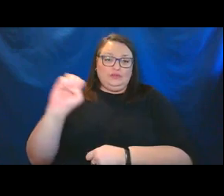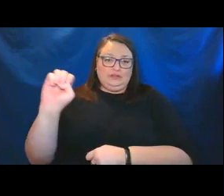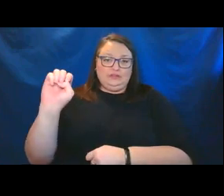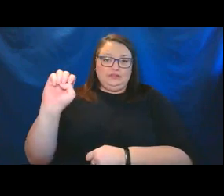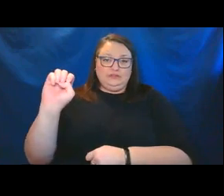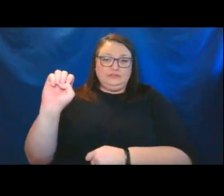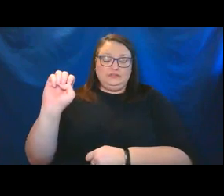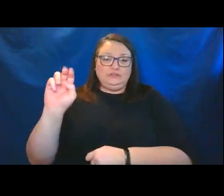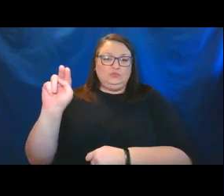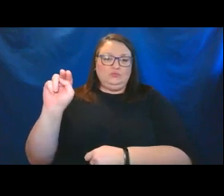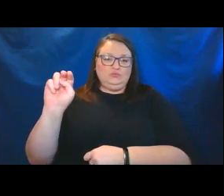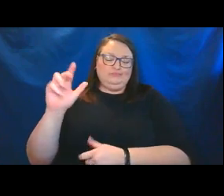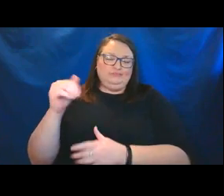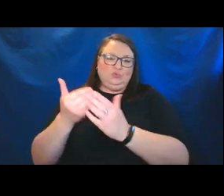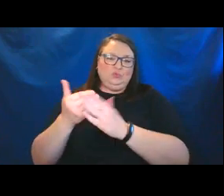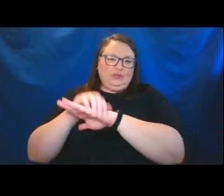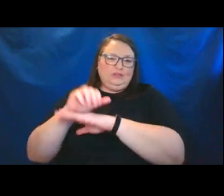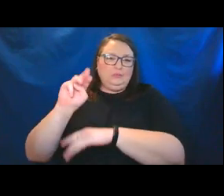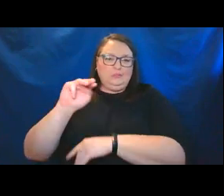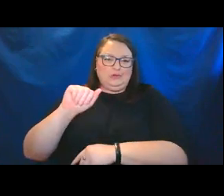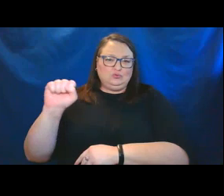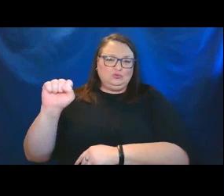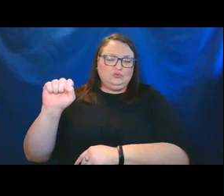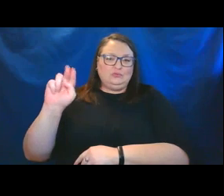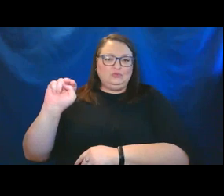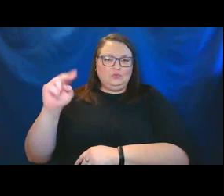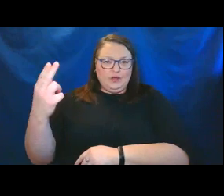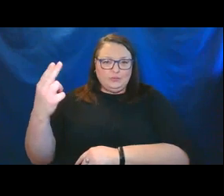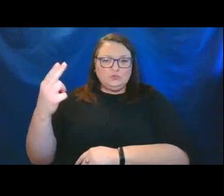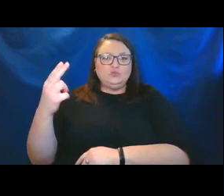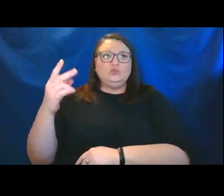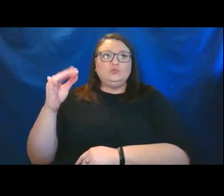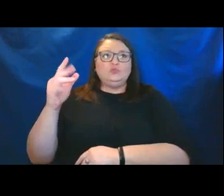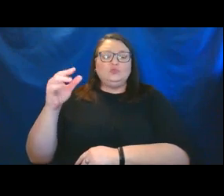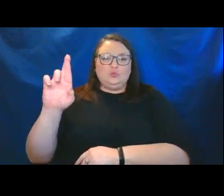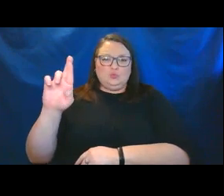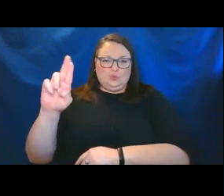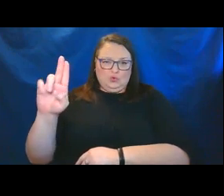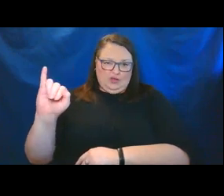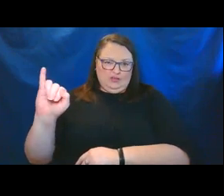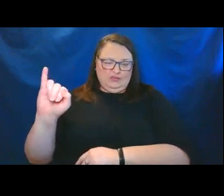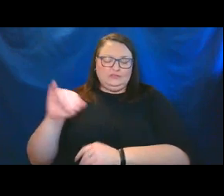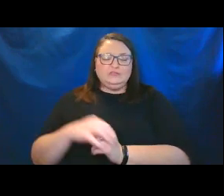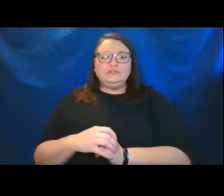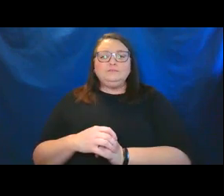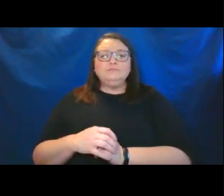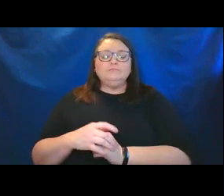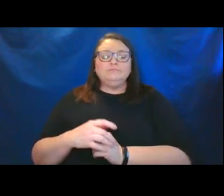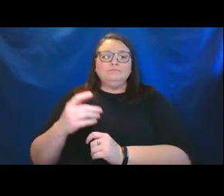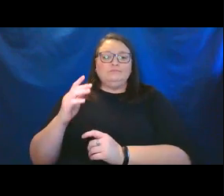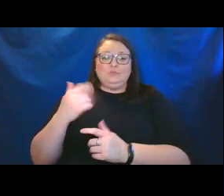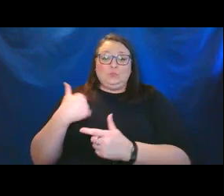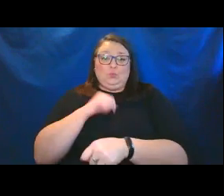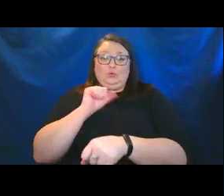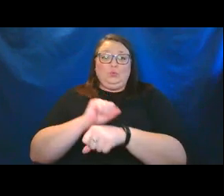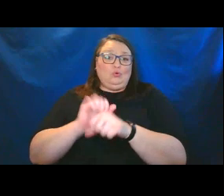in New England, in Massachusetts, New Hampshire, and Rhode Island, and we work all over the